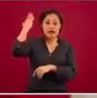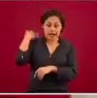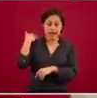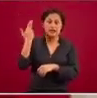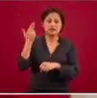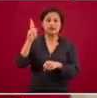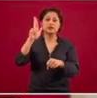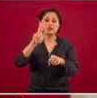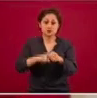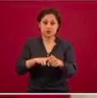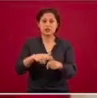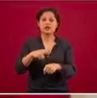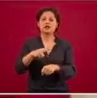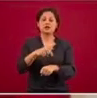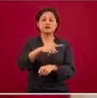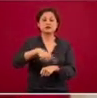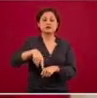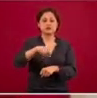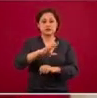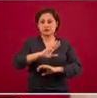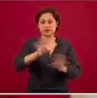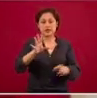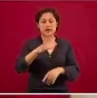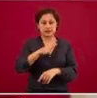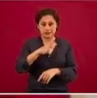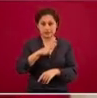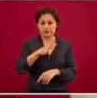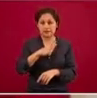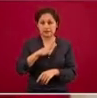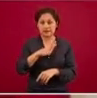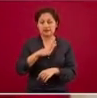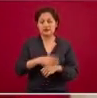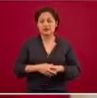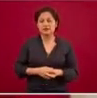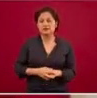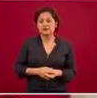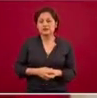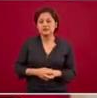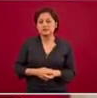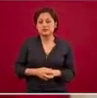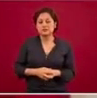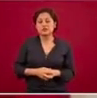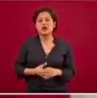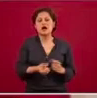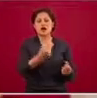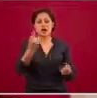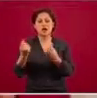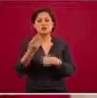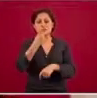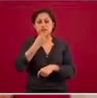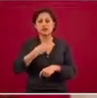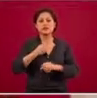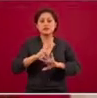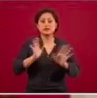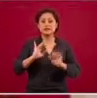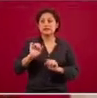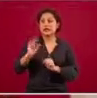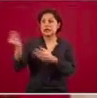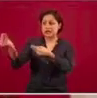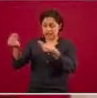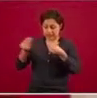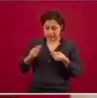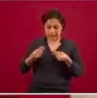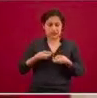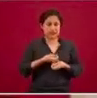Also, regarding the supplies you were talking about, we were asking the 32 states health secretaries of